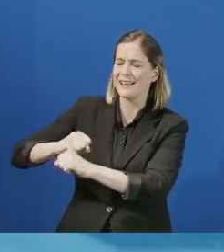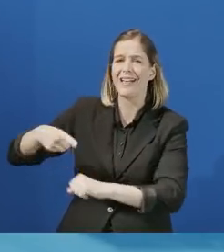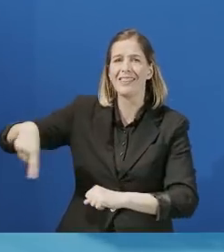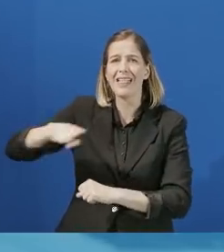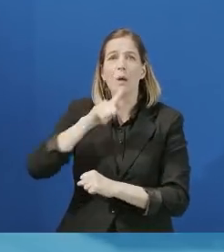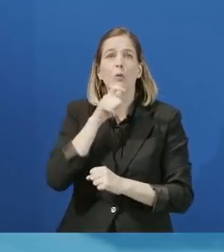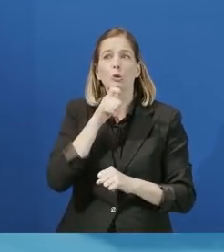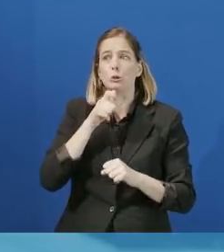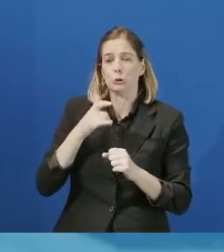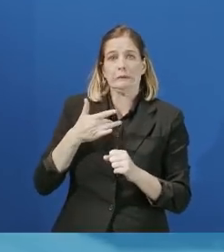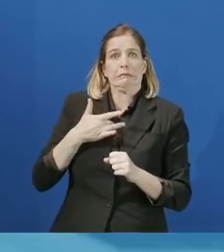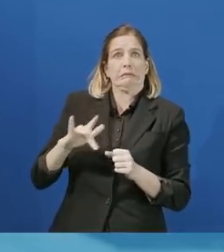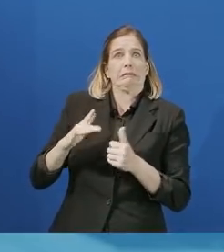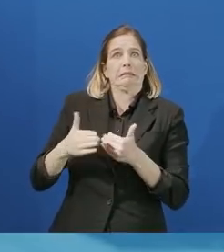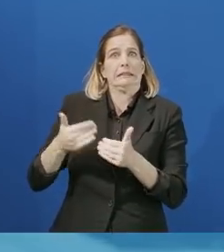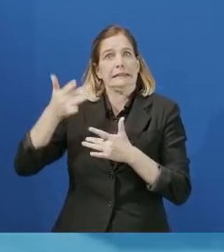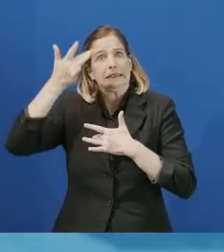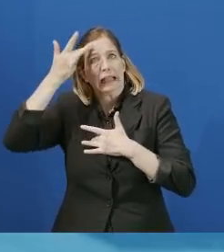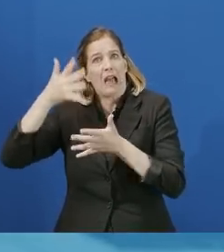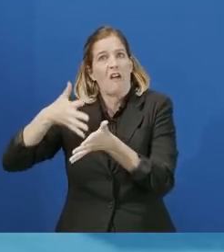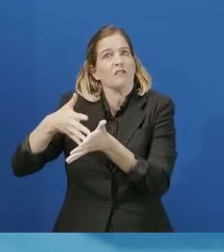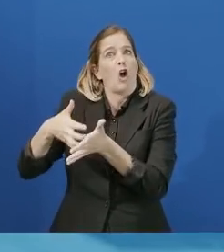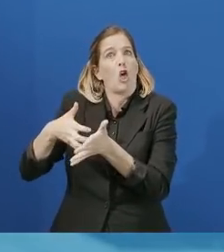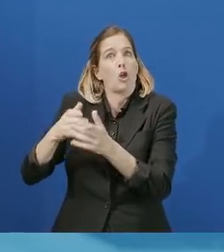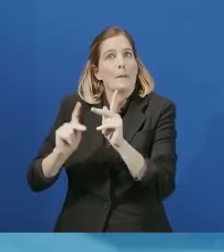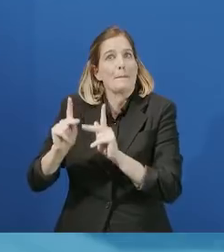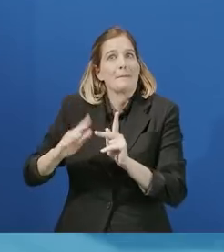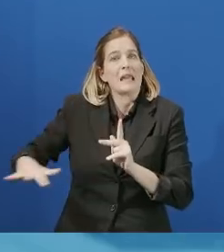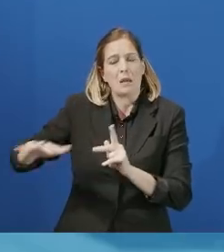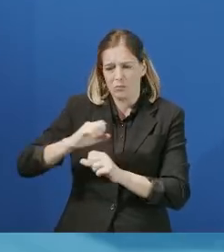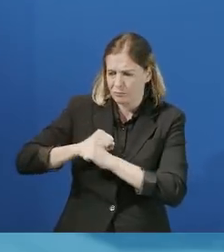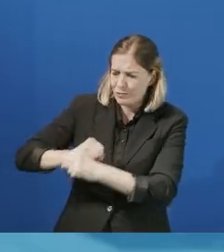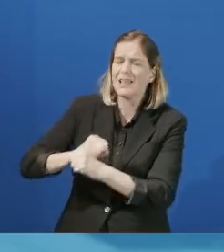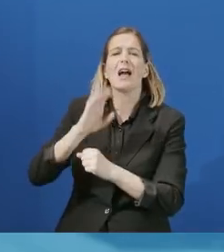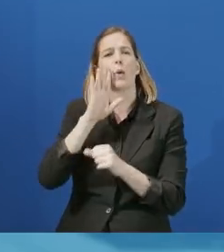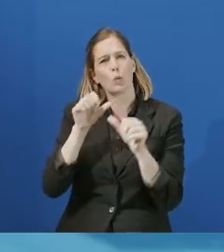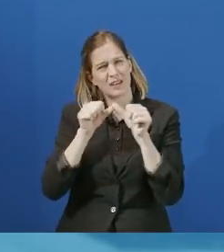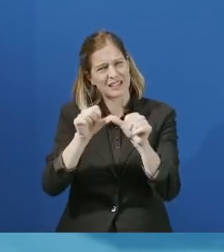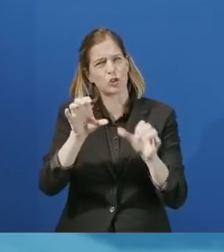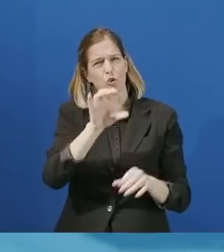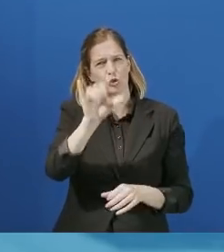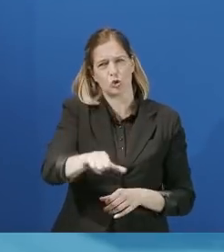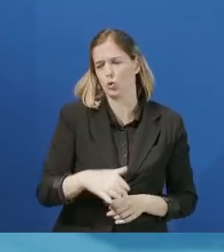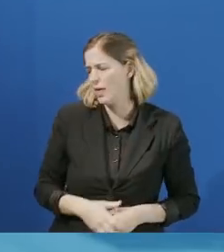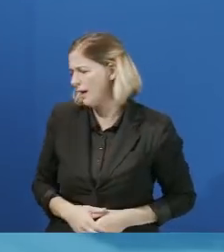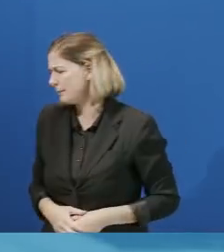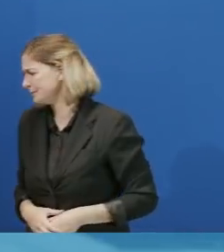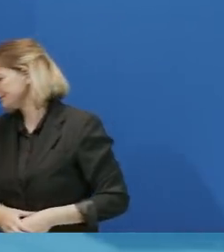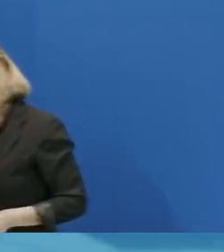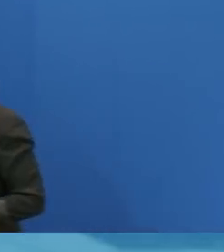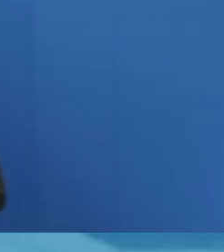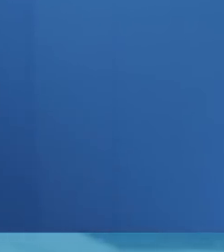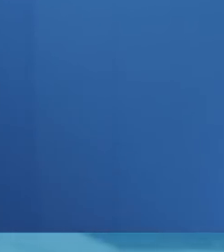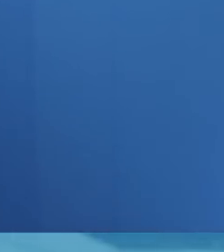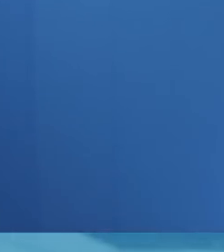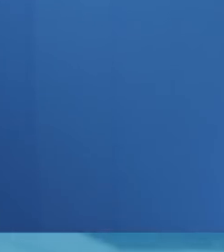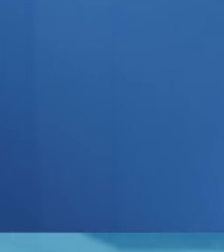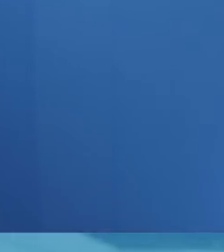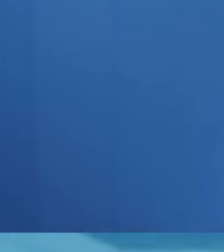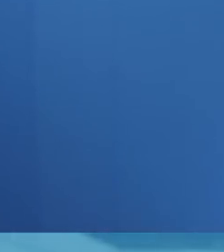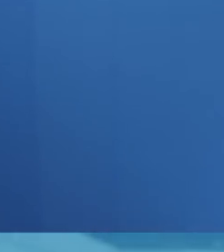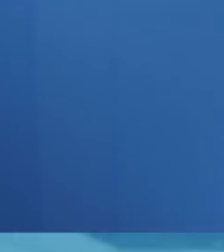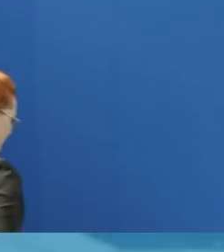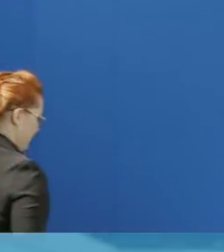congregations, and we'll continue to act in that spirit as well. There's a few we haven't gotten to in the room, so we'll do that now. We'll start with Matt, and we'll come back